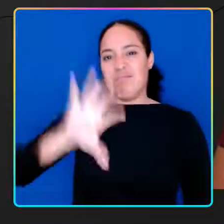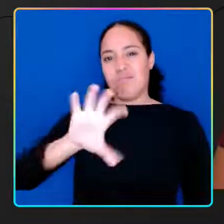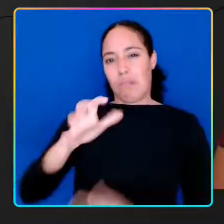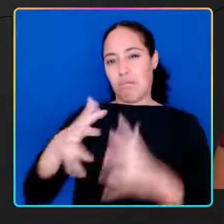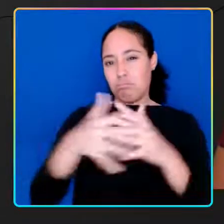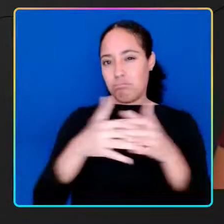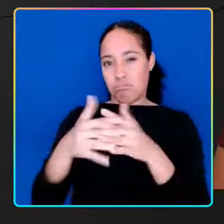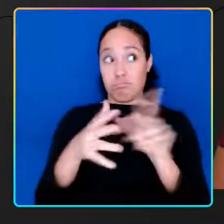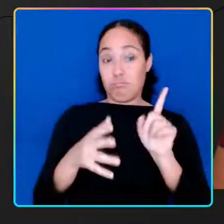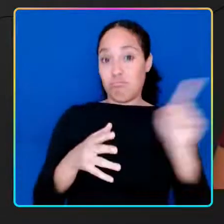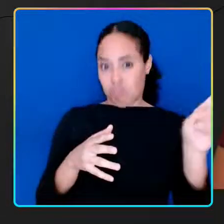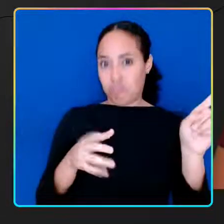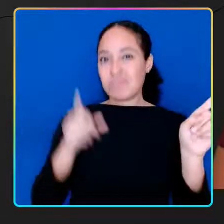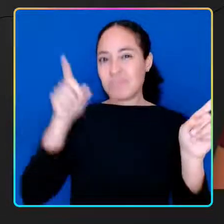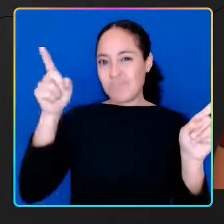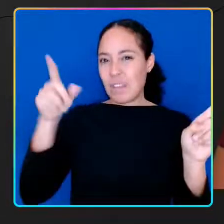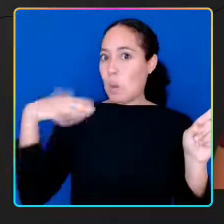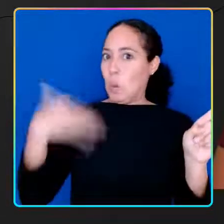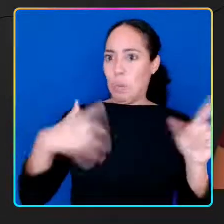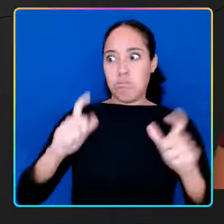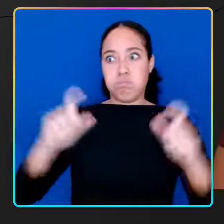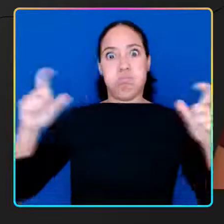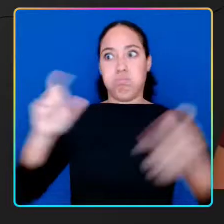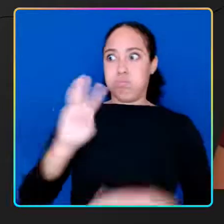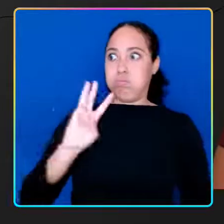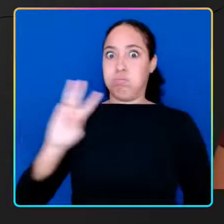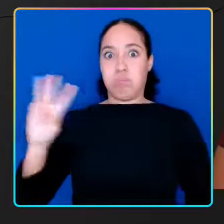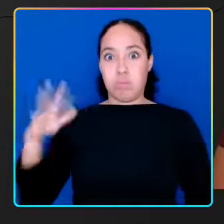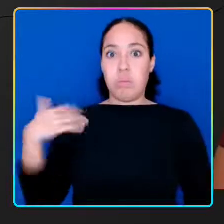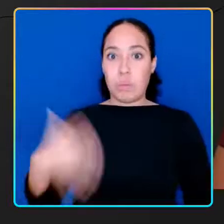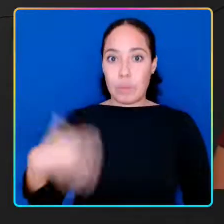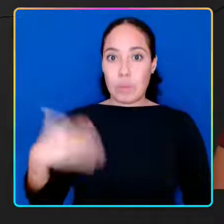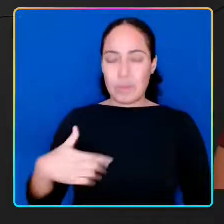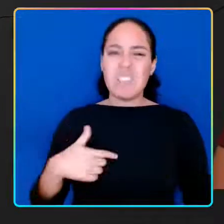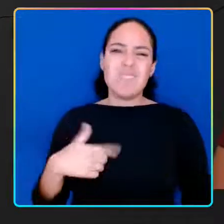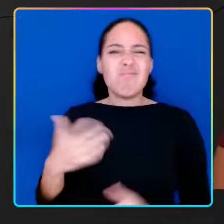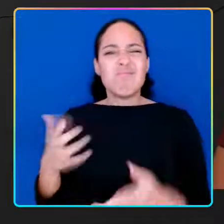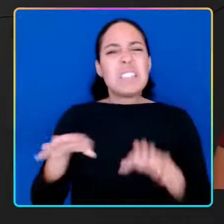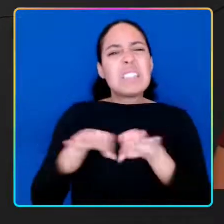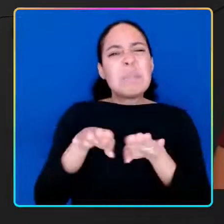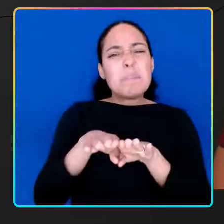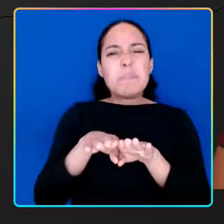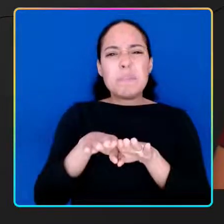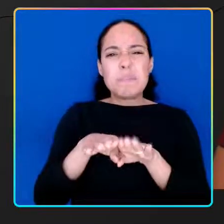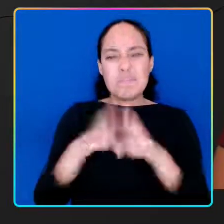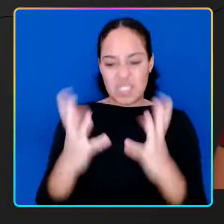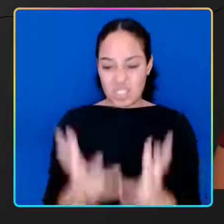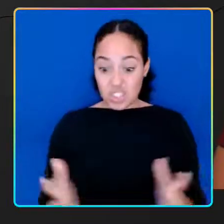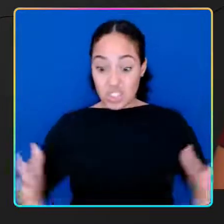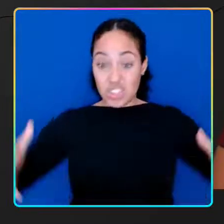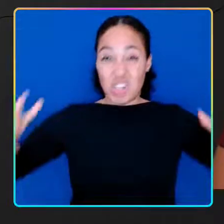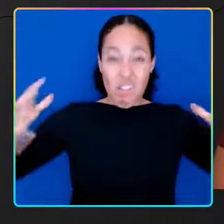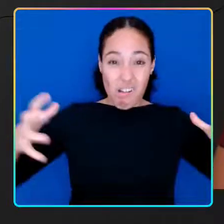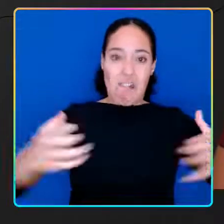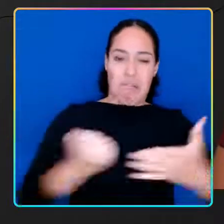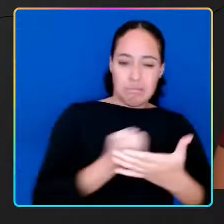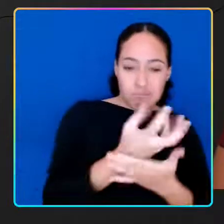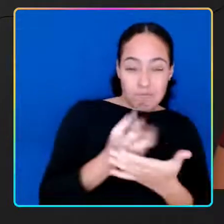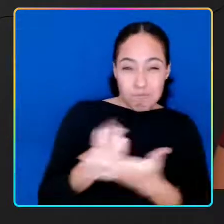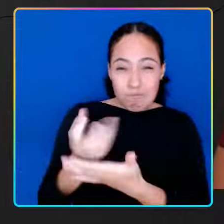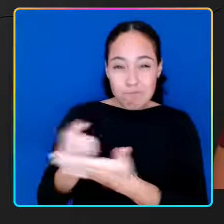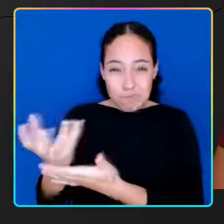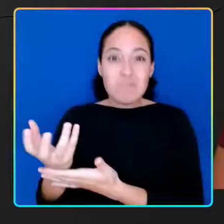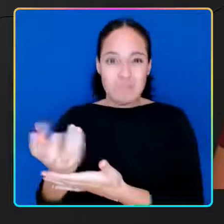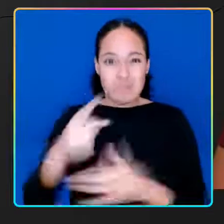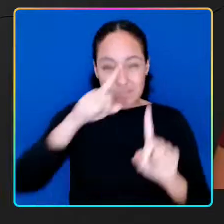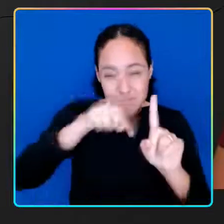States. So it's a massive system. So we were essentially doing big data before big data was a thing, really shipping hard drives through the mail in order to